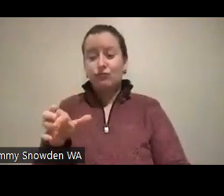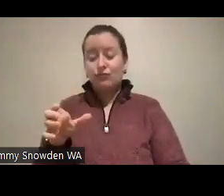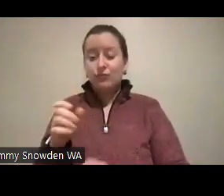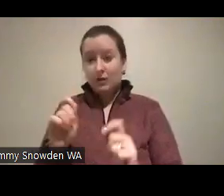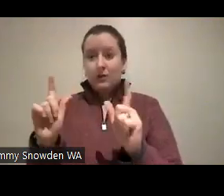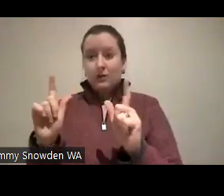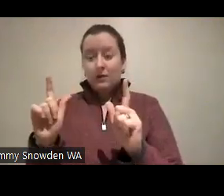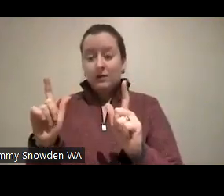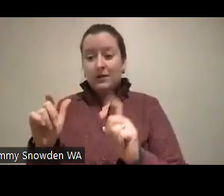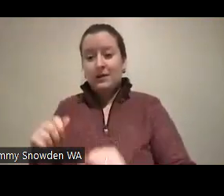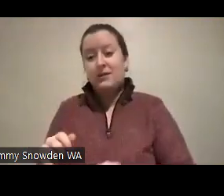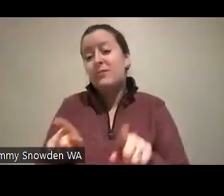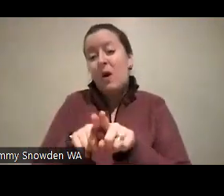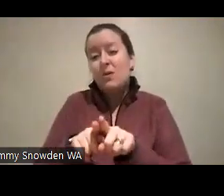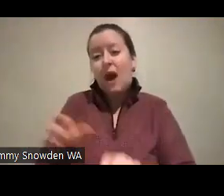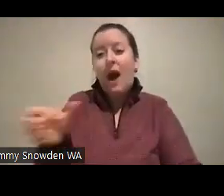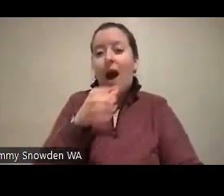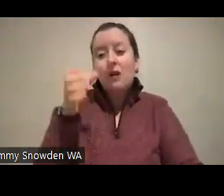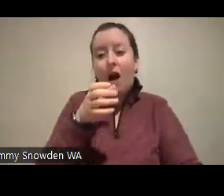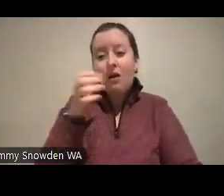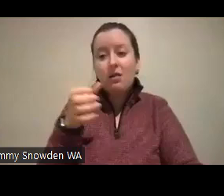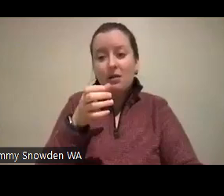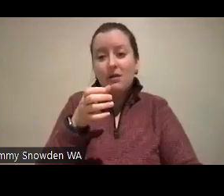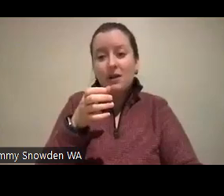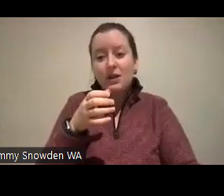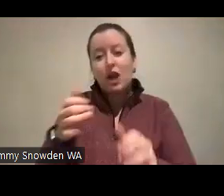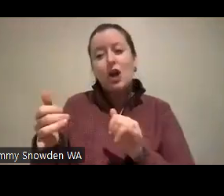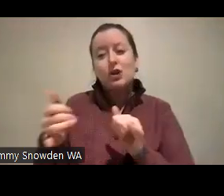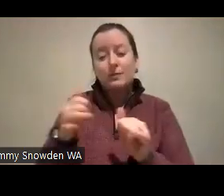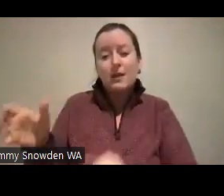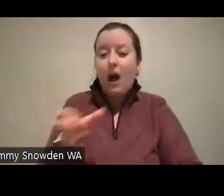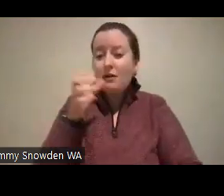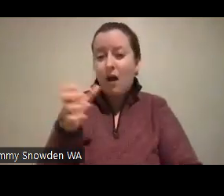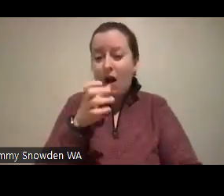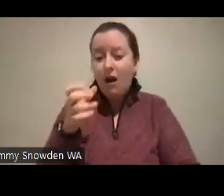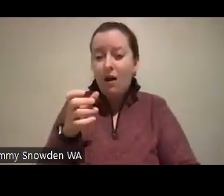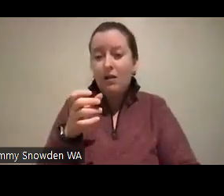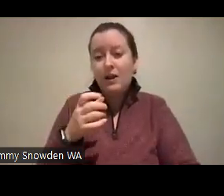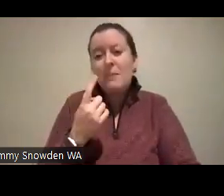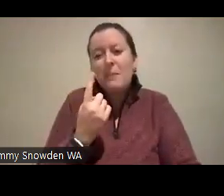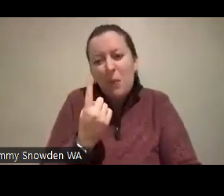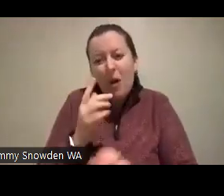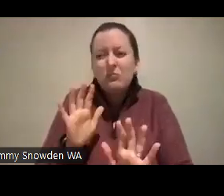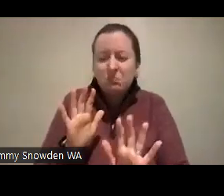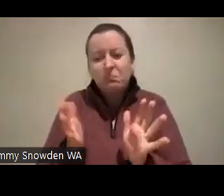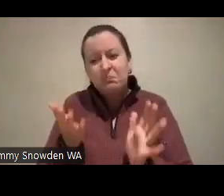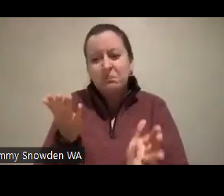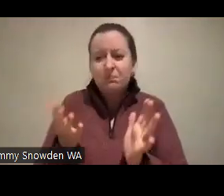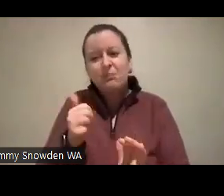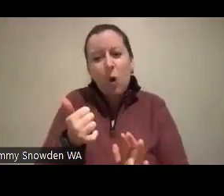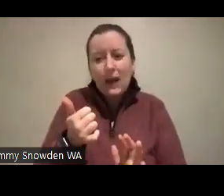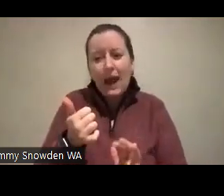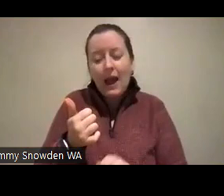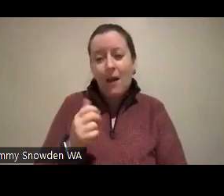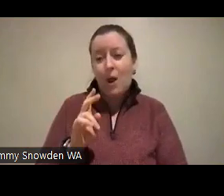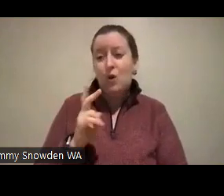maybe have 2, then I know that I'm going to then not have a very good night's sleep. Taking a warm bath can really